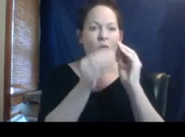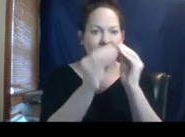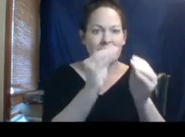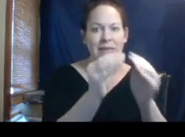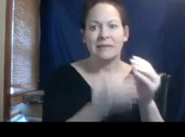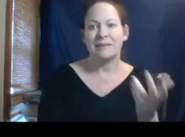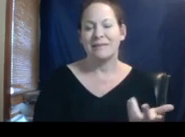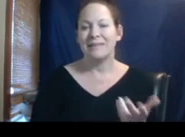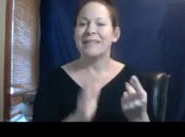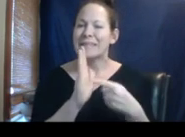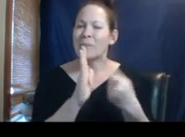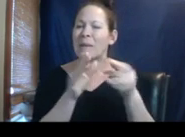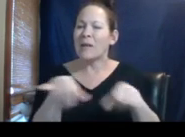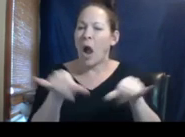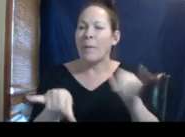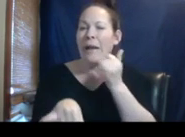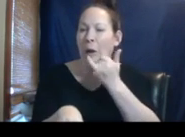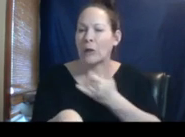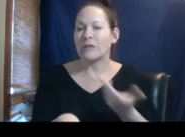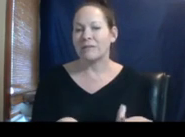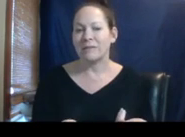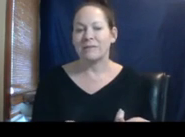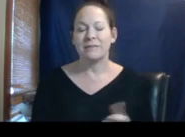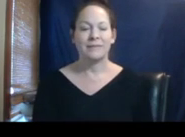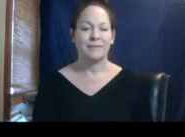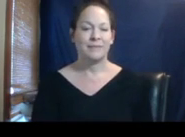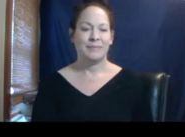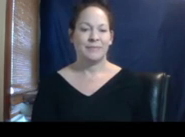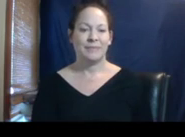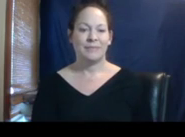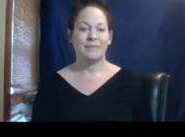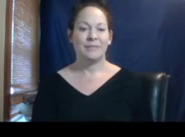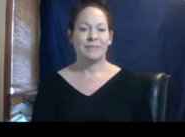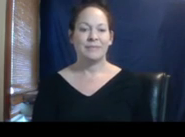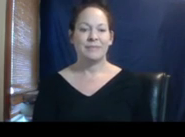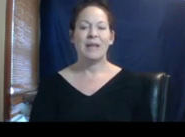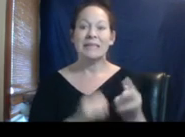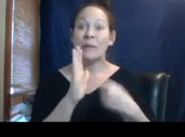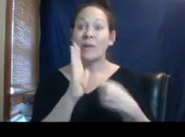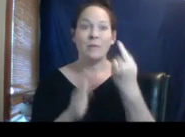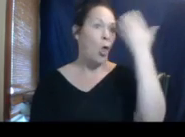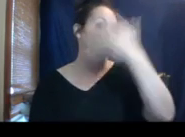common things you do. And unless you do loads and loads of problems, you don't see all those kind of gotchas.